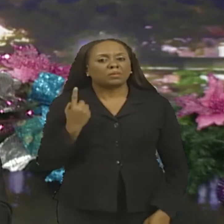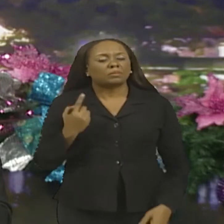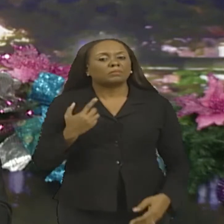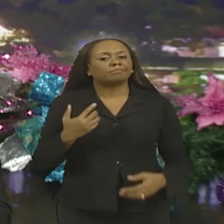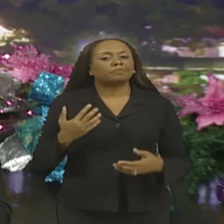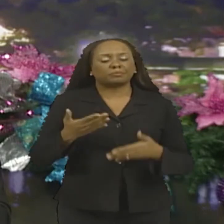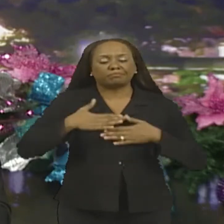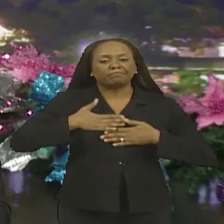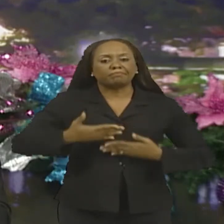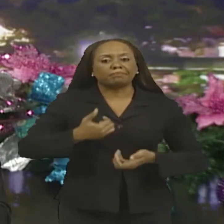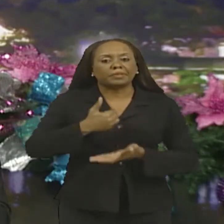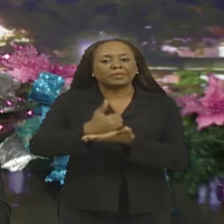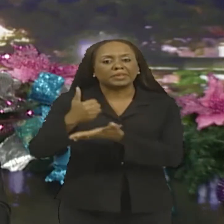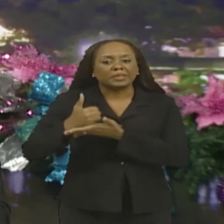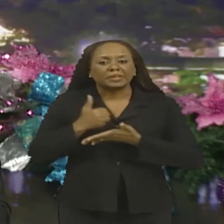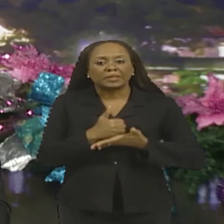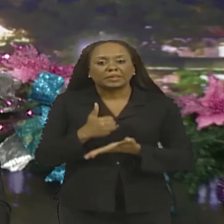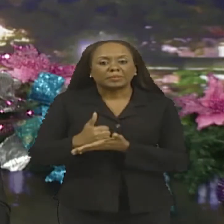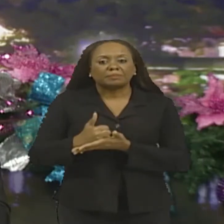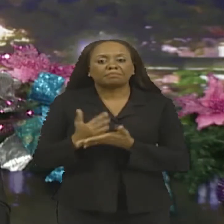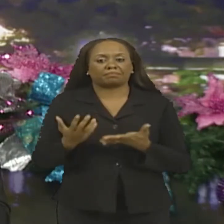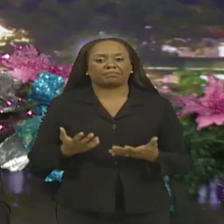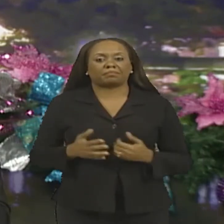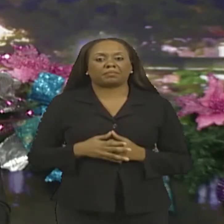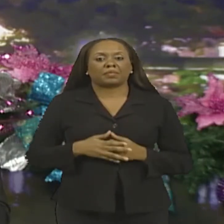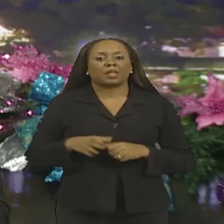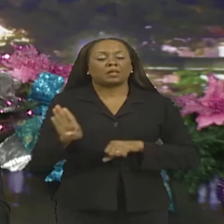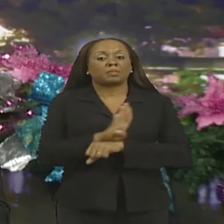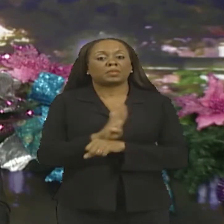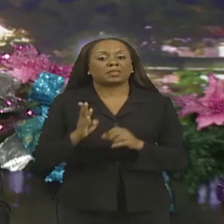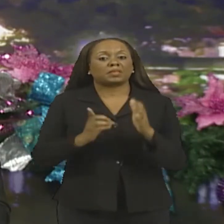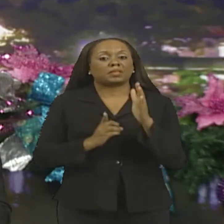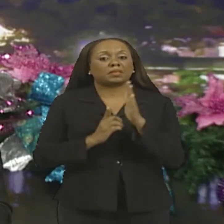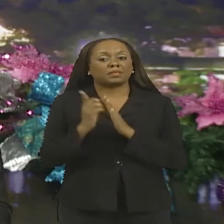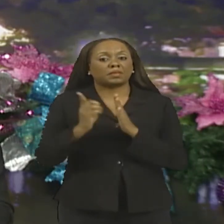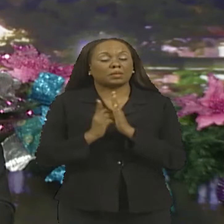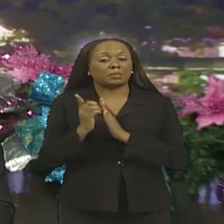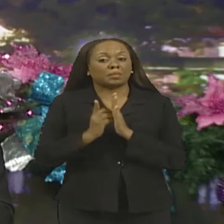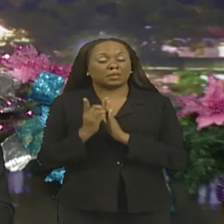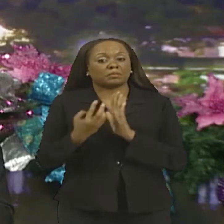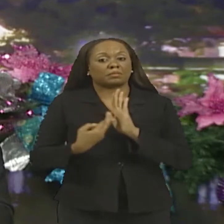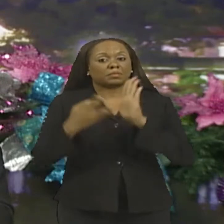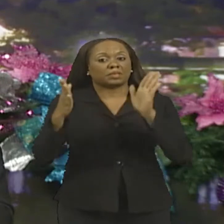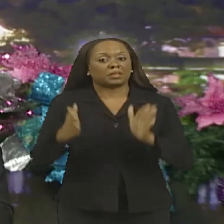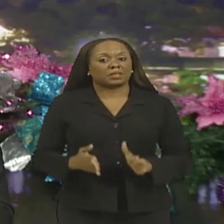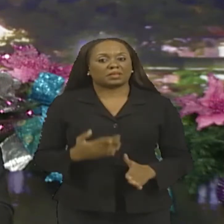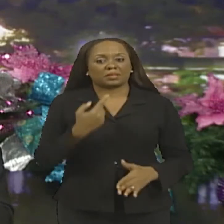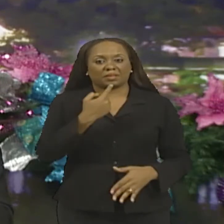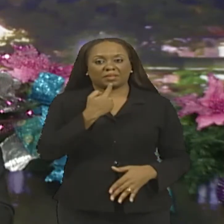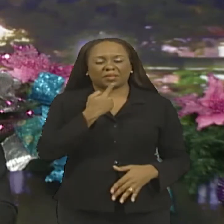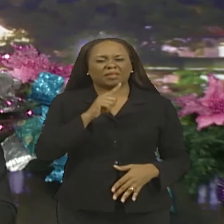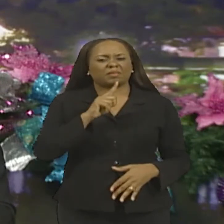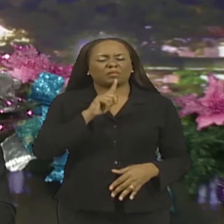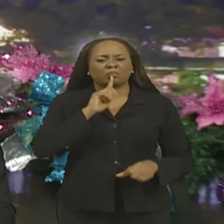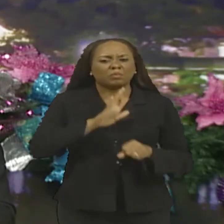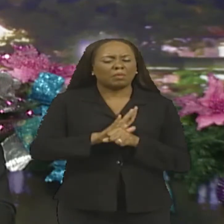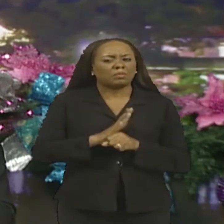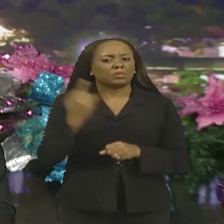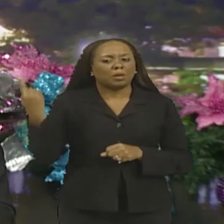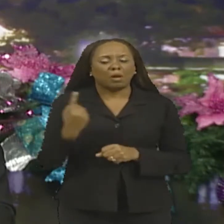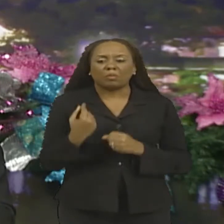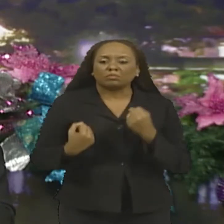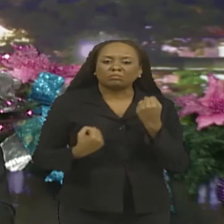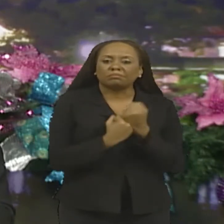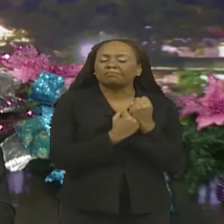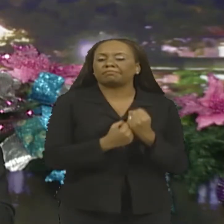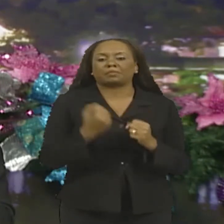with the Insurance Corporation of Barbados Limited, and Business Development Associate Nikisha Reed says the slogan is a customer promise. She